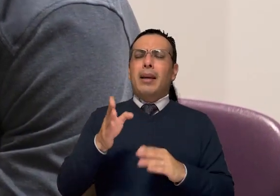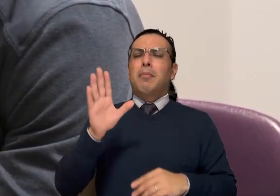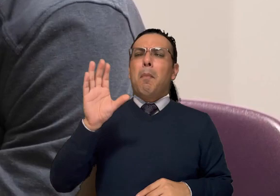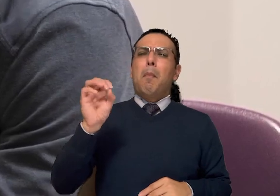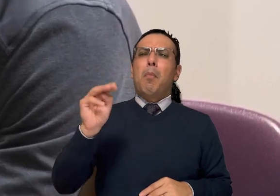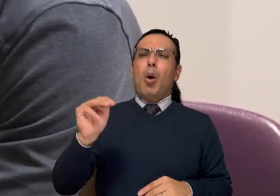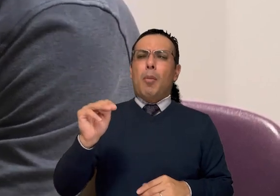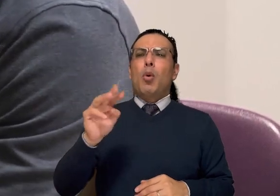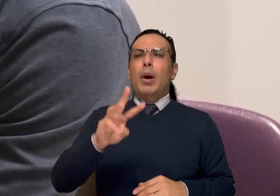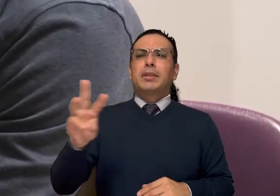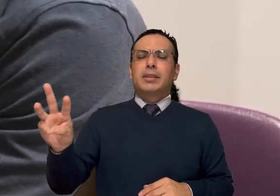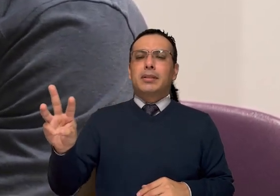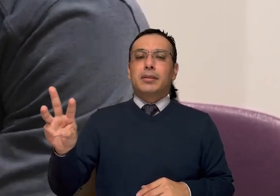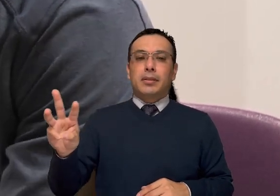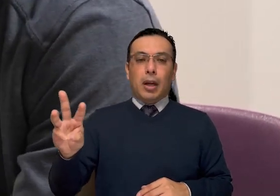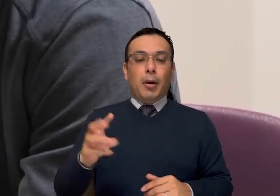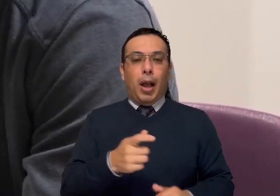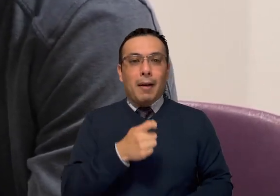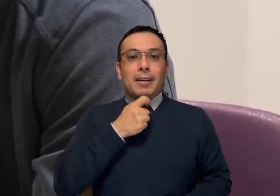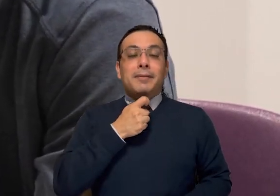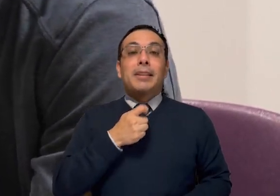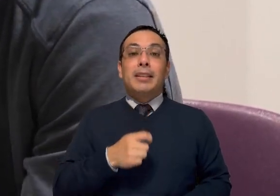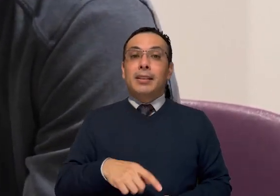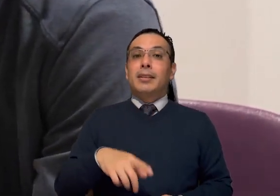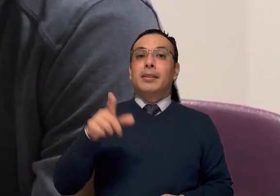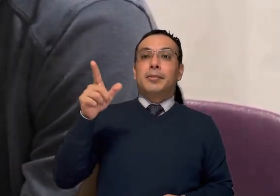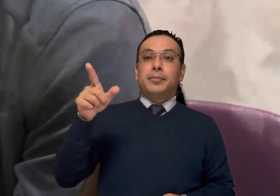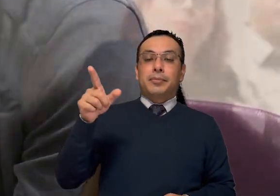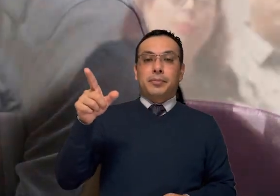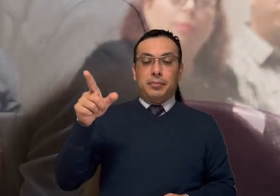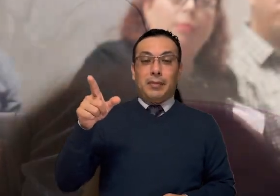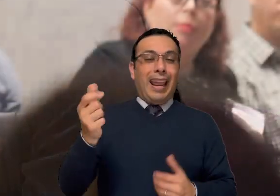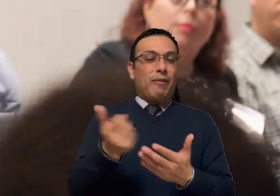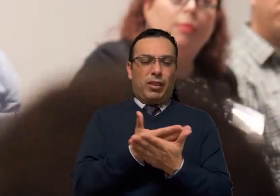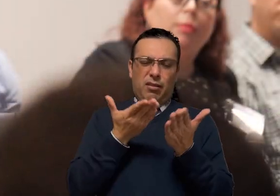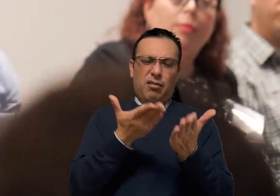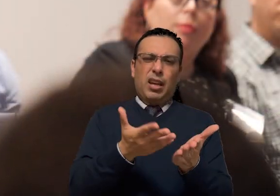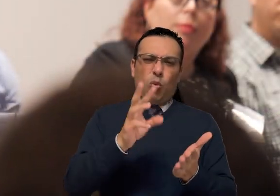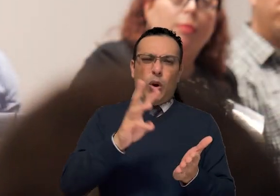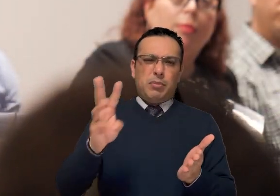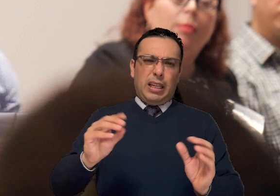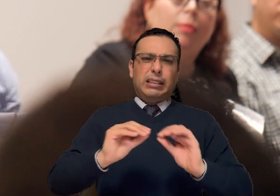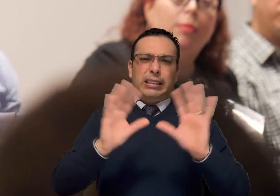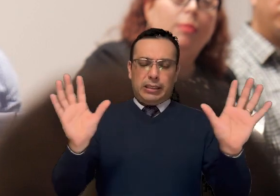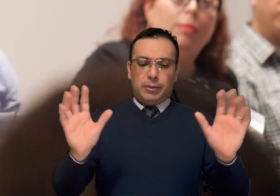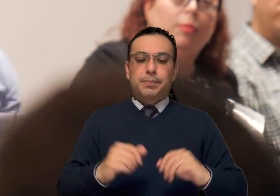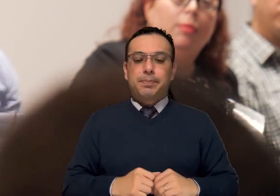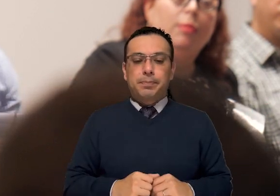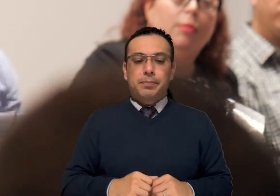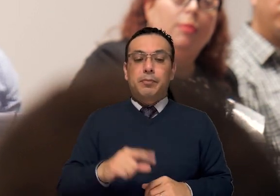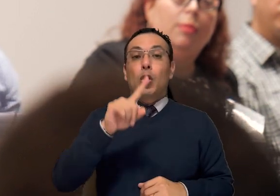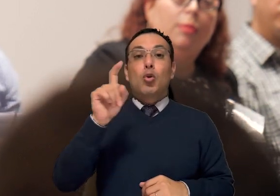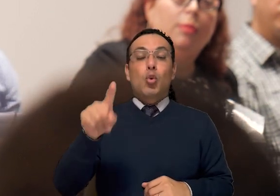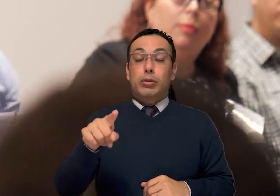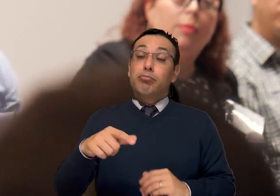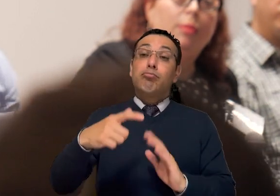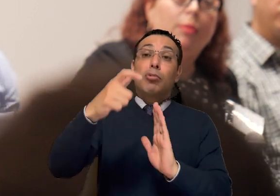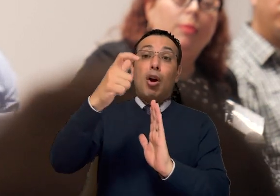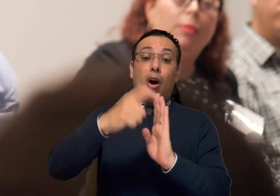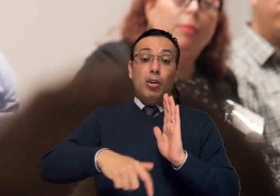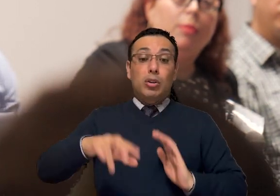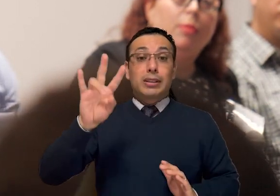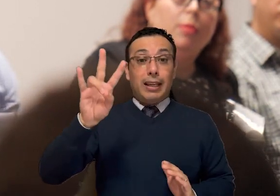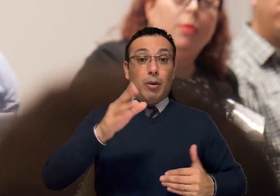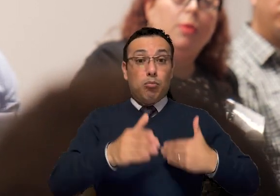there. Is the Article 7 process on schedule? When will offshore contracts be